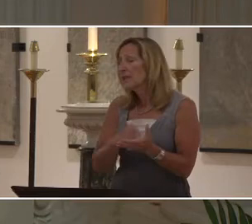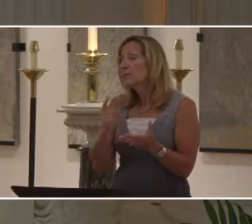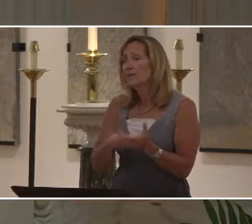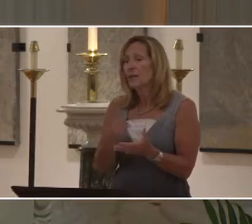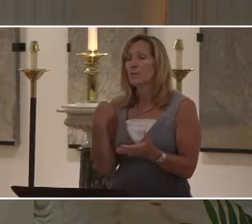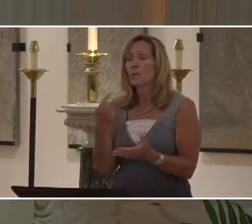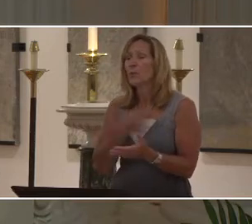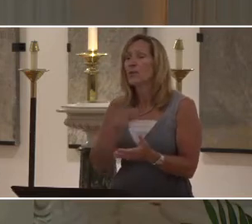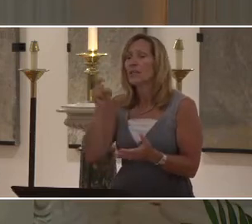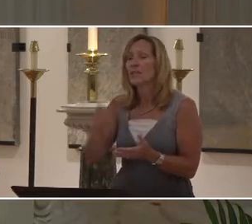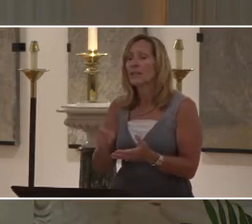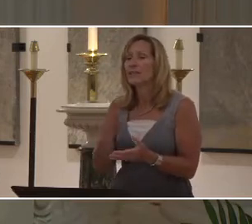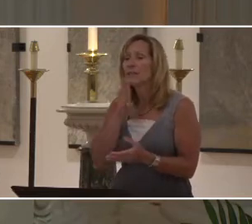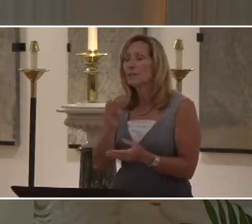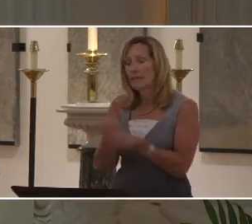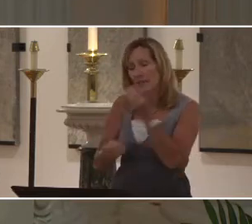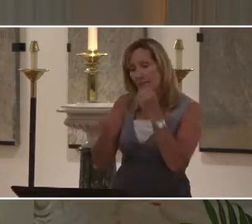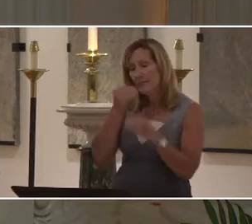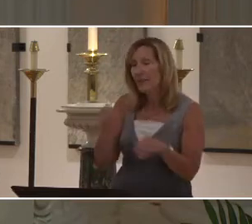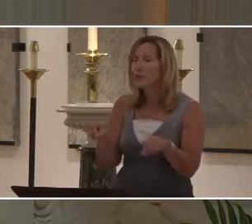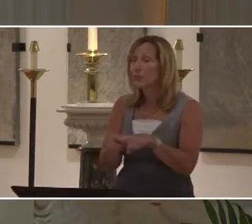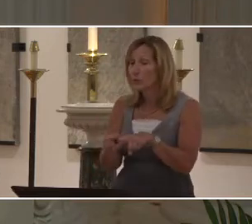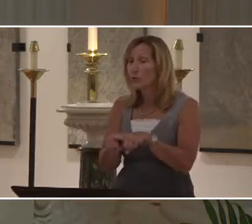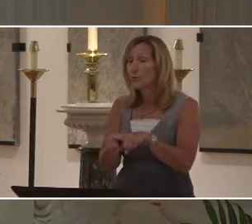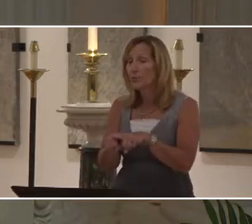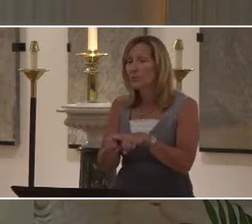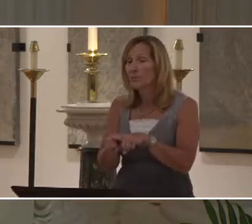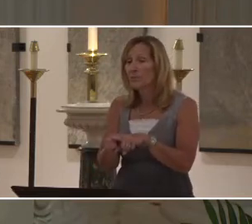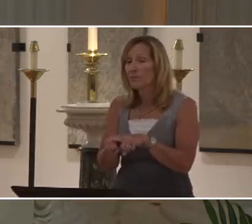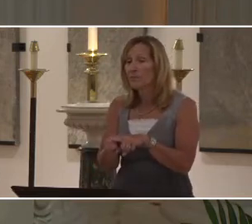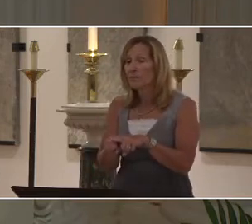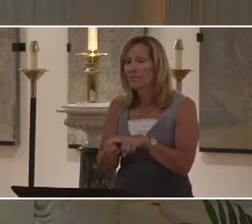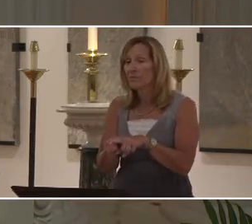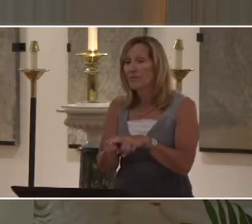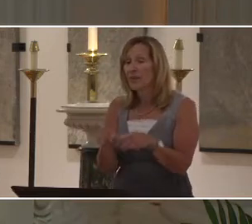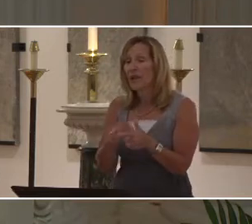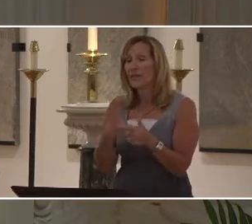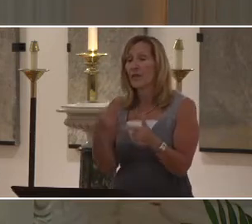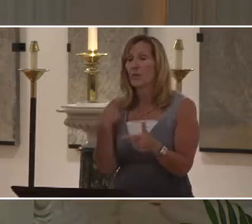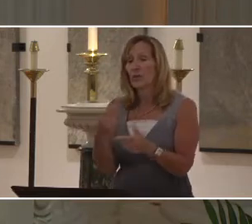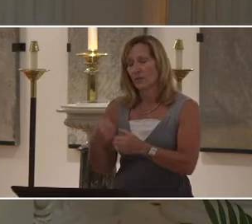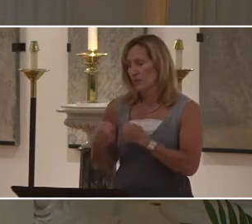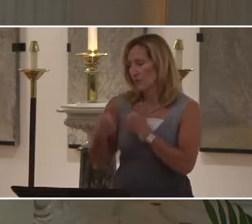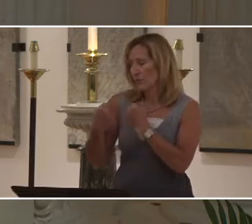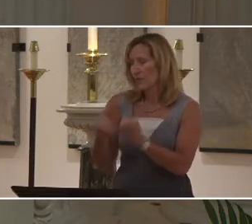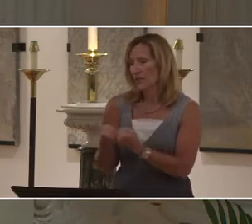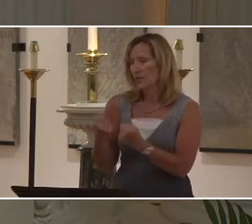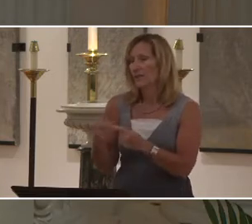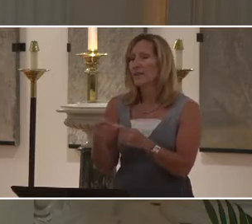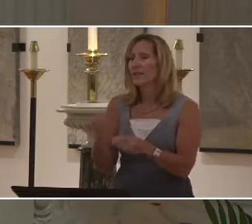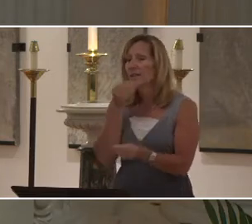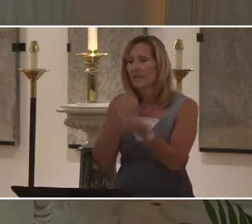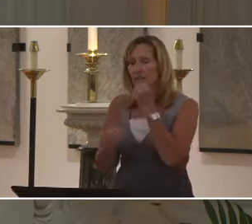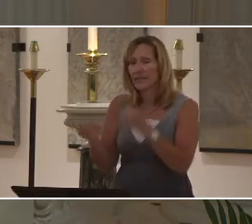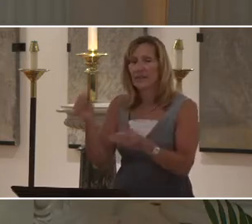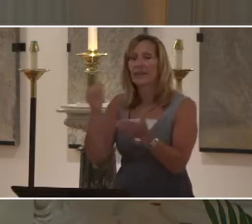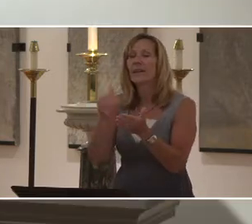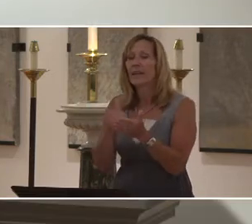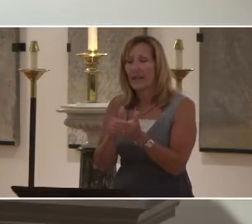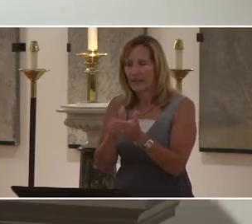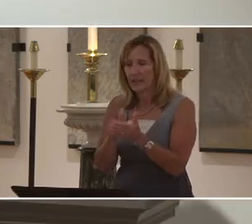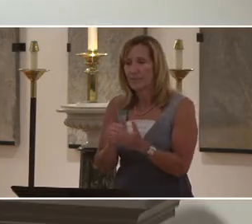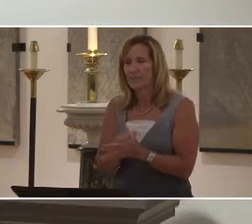Sometimes we need to be fed too, and then we are strengthened to feed again.